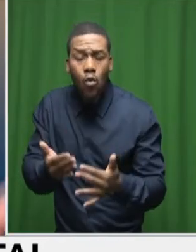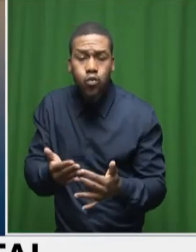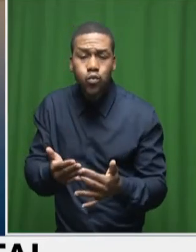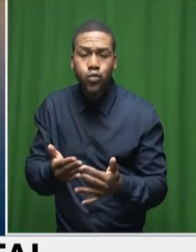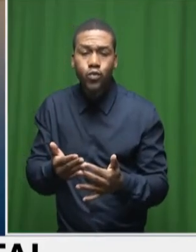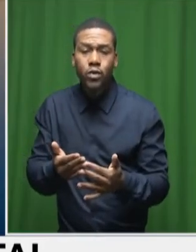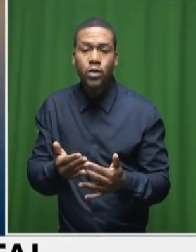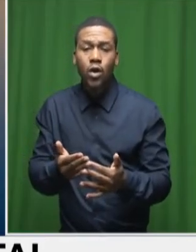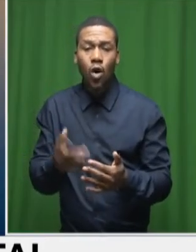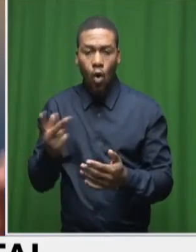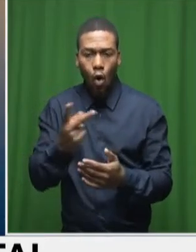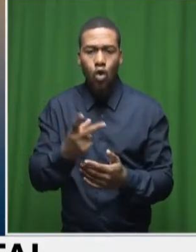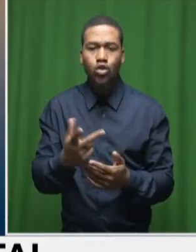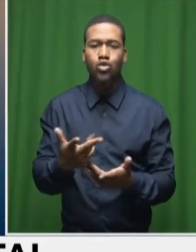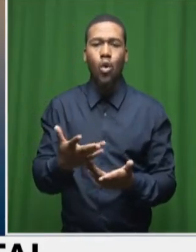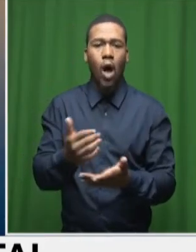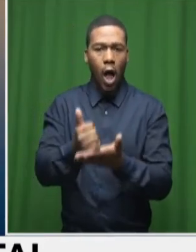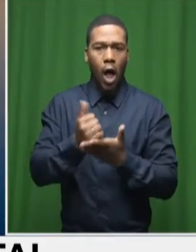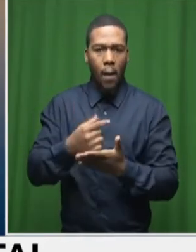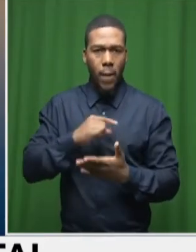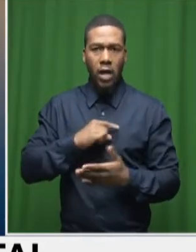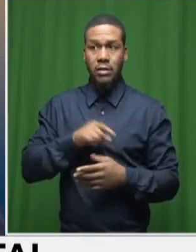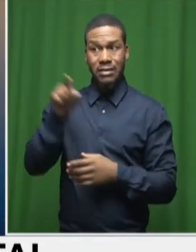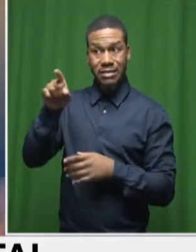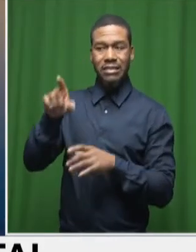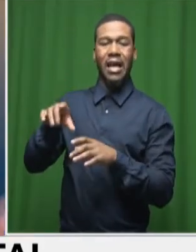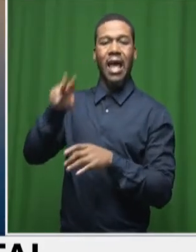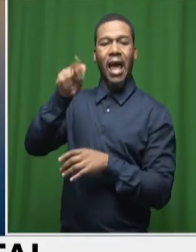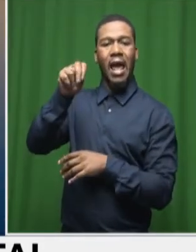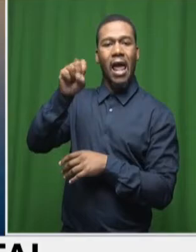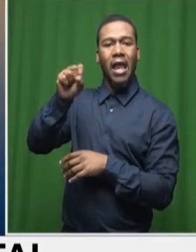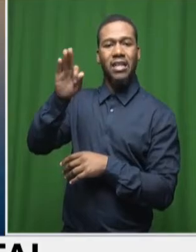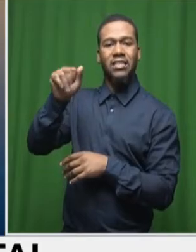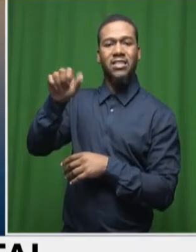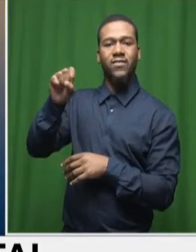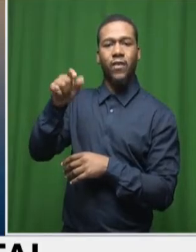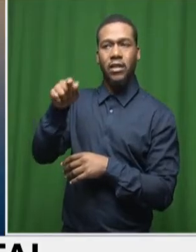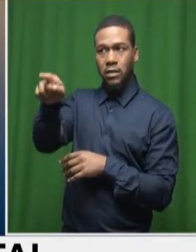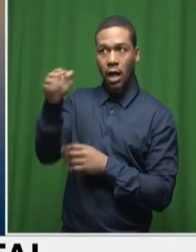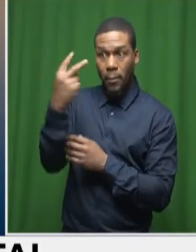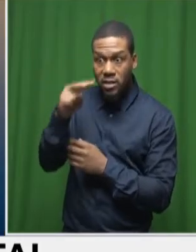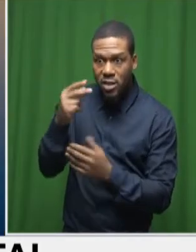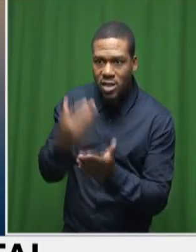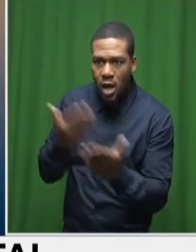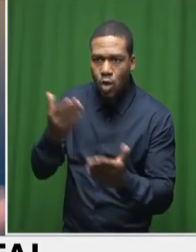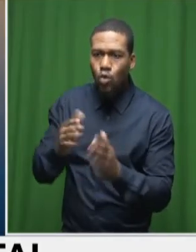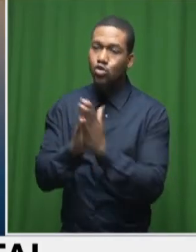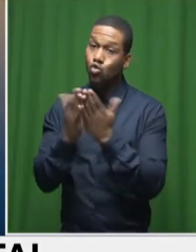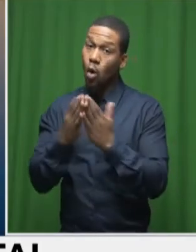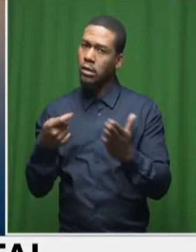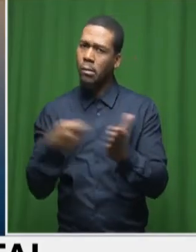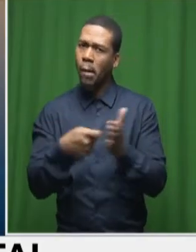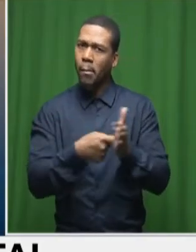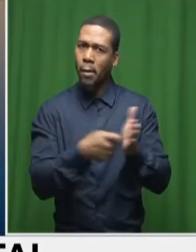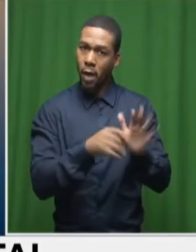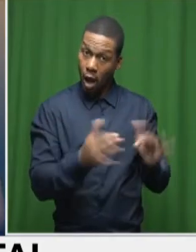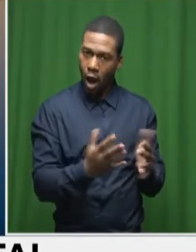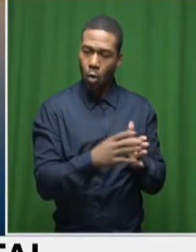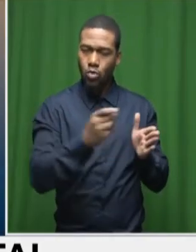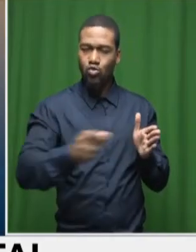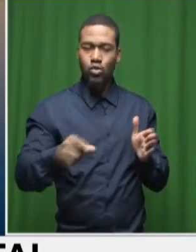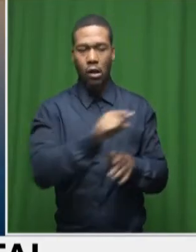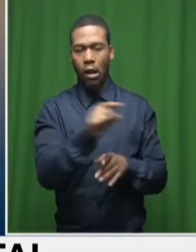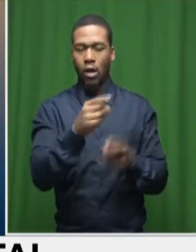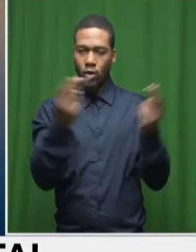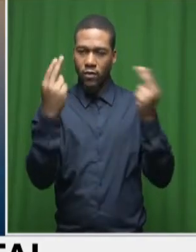will help a lot of bursary funds, including NEFSAs, to be able to actually track what happens with their book spend. But we're also able to track the usage. Are they actually